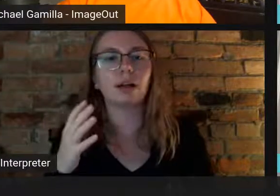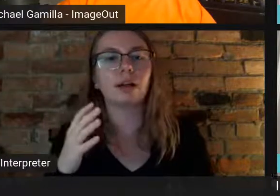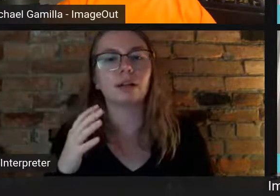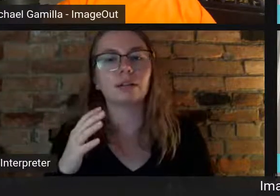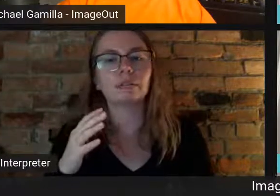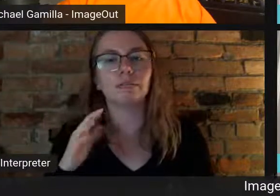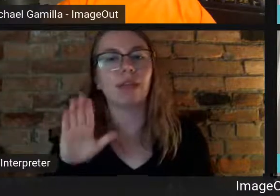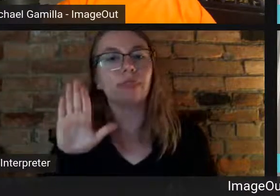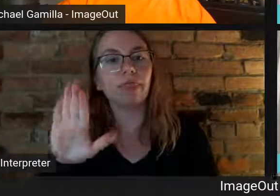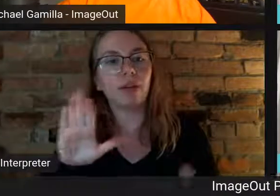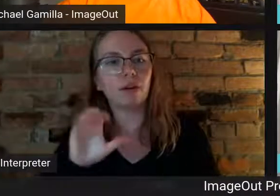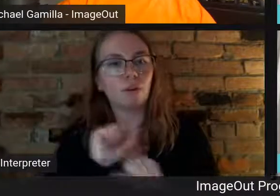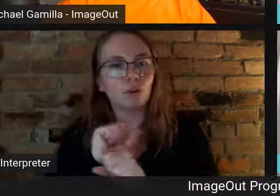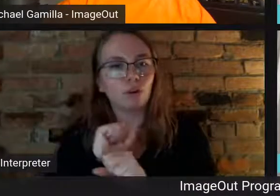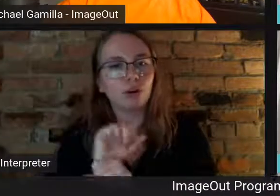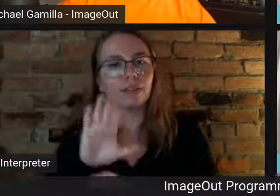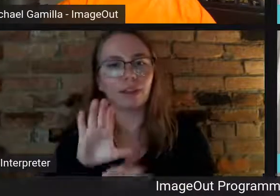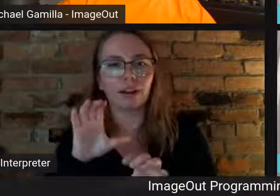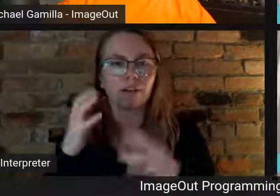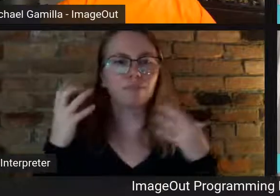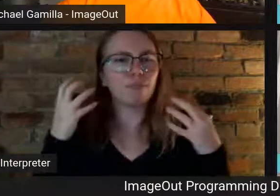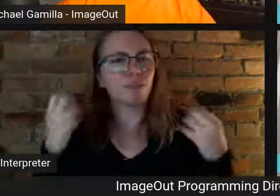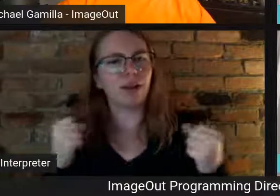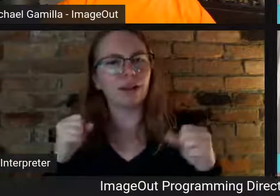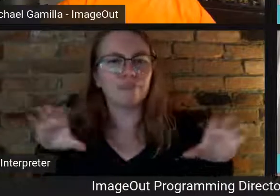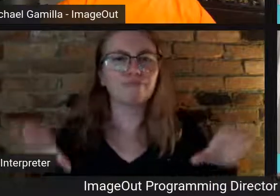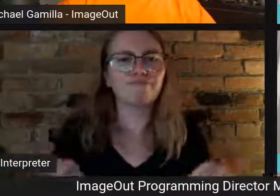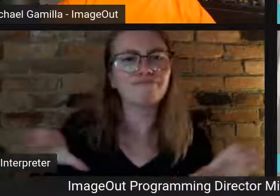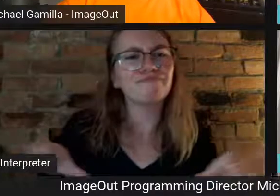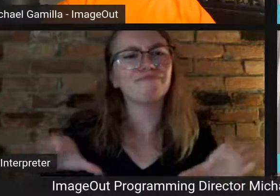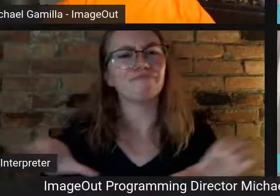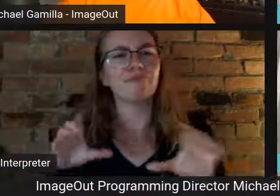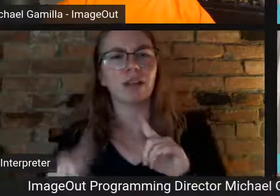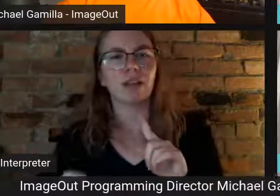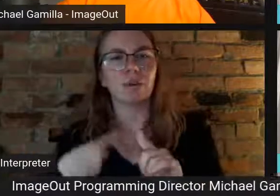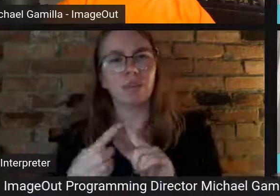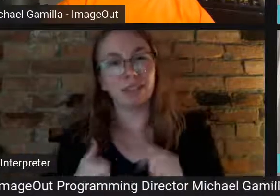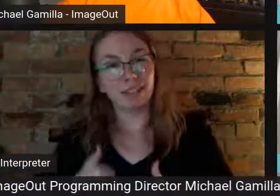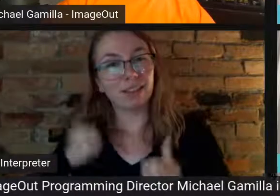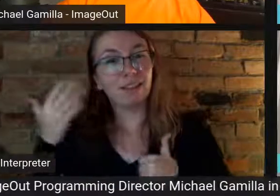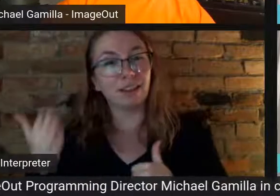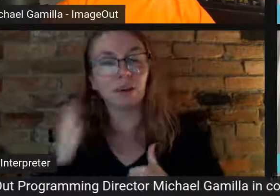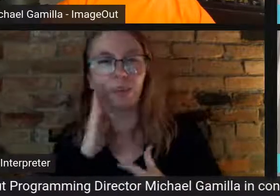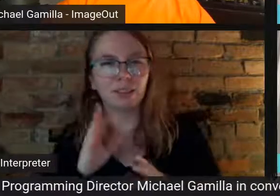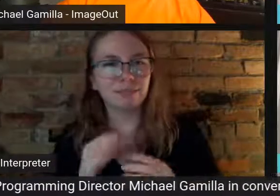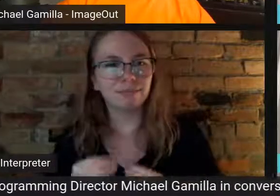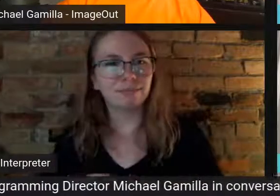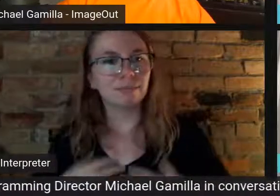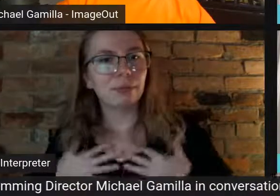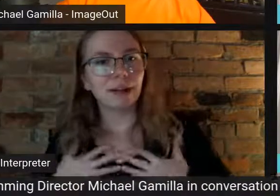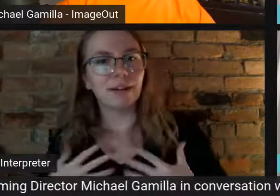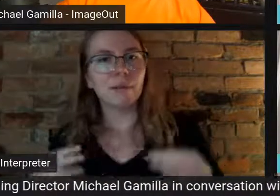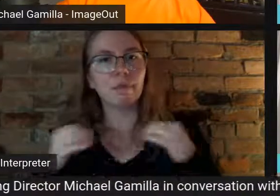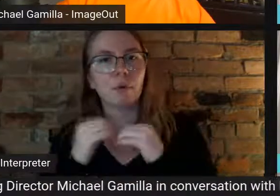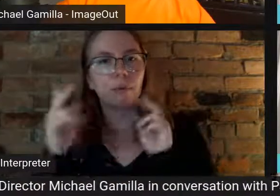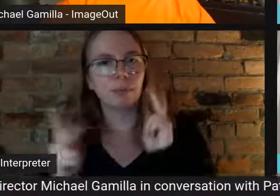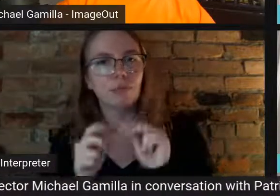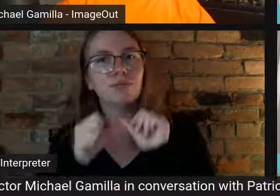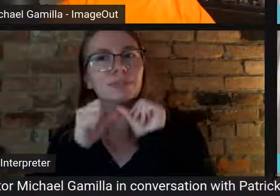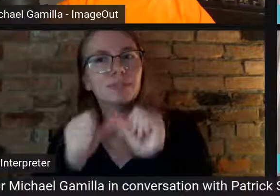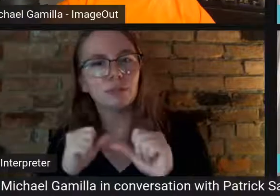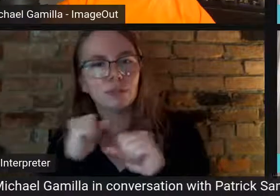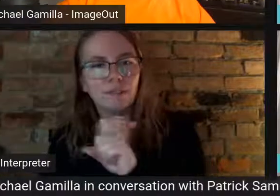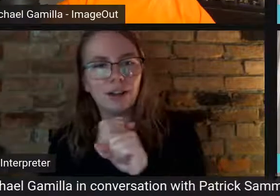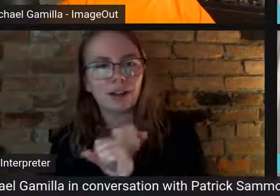of, their courageous acts of when they did live there inspires a new generation to continuously push forward and keep fighting. And I